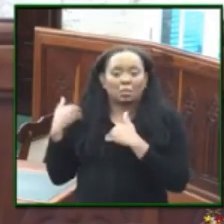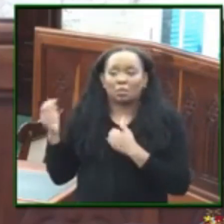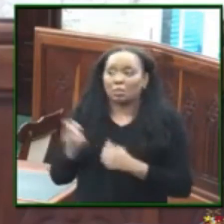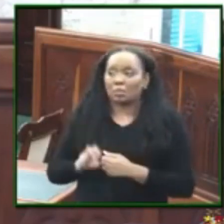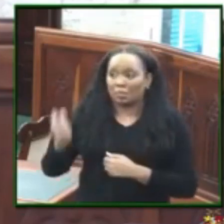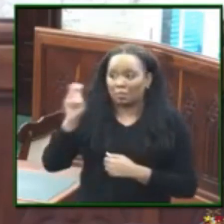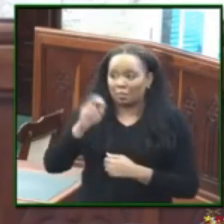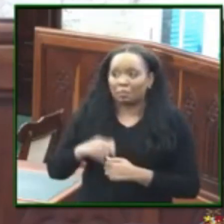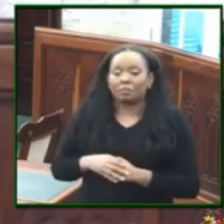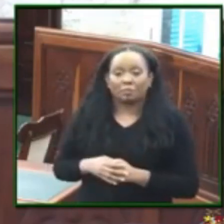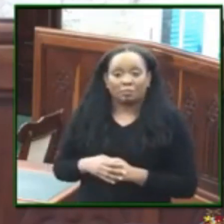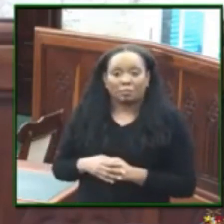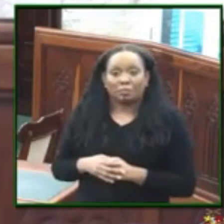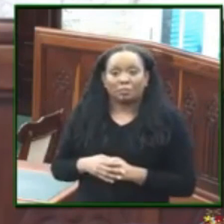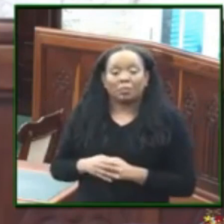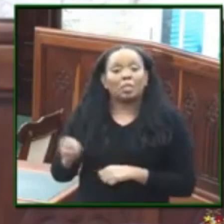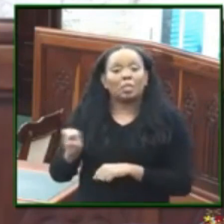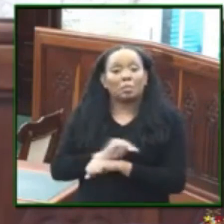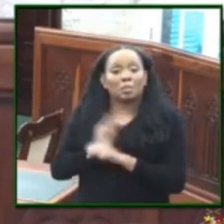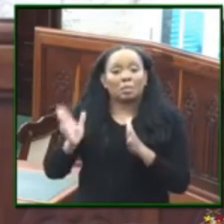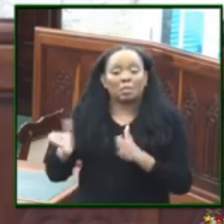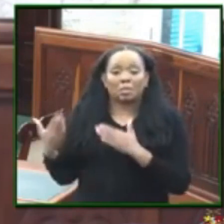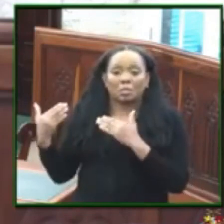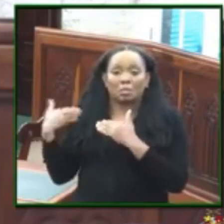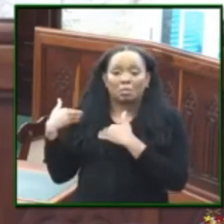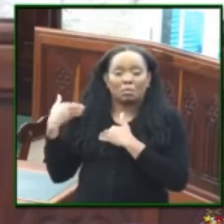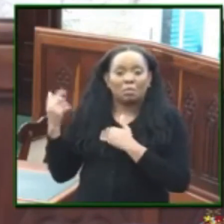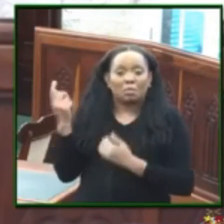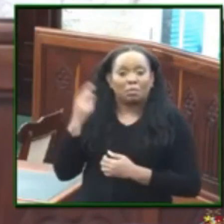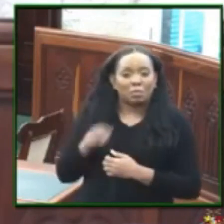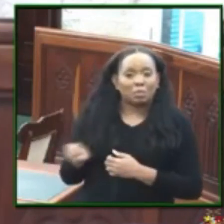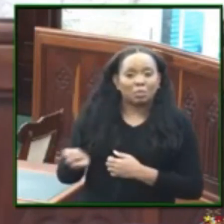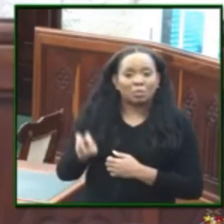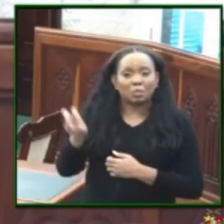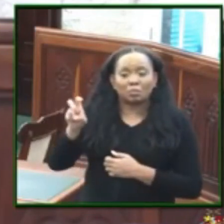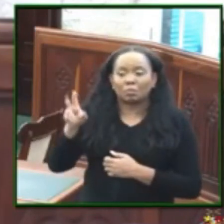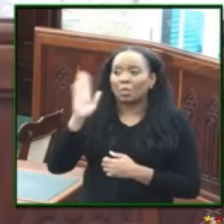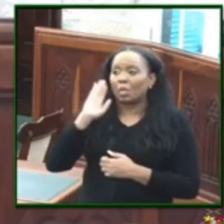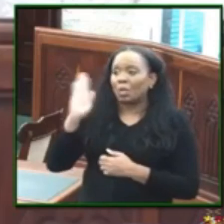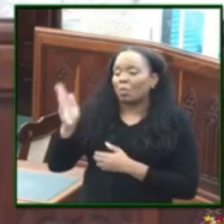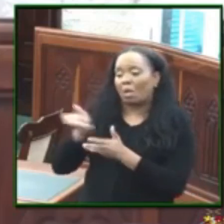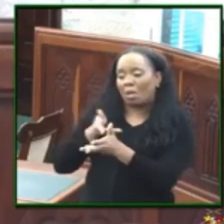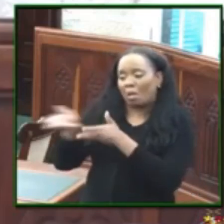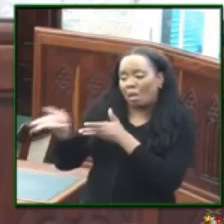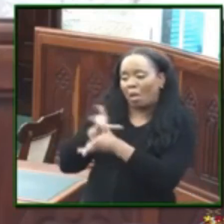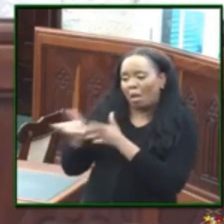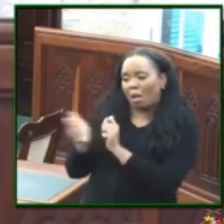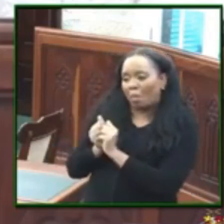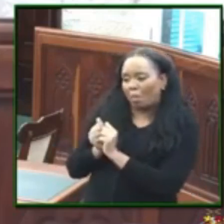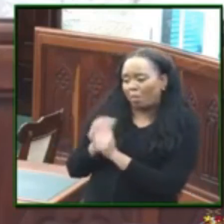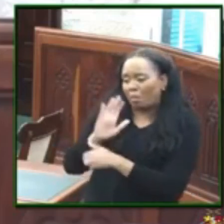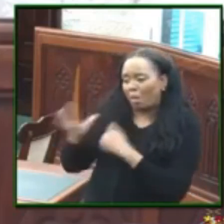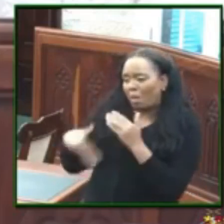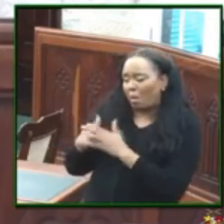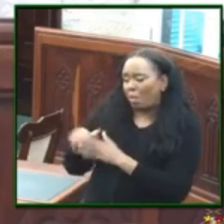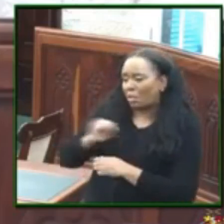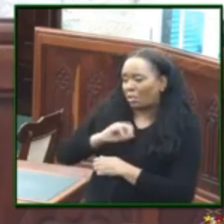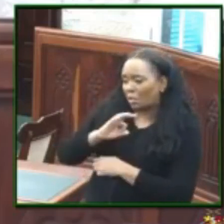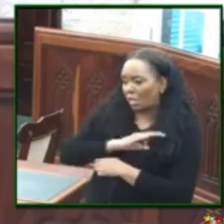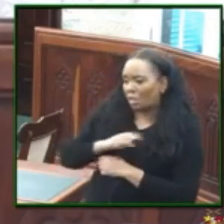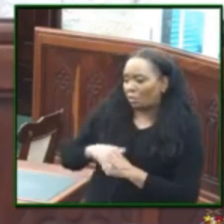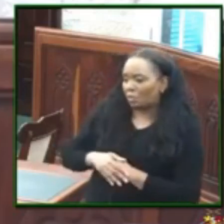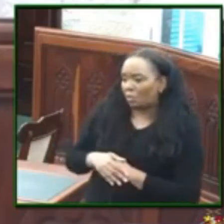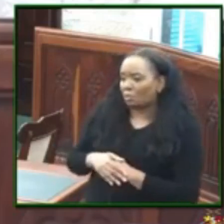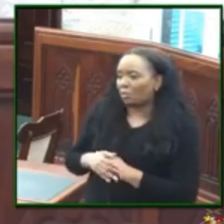his tourism planners and he will commune with them and say to them that the